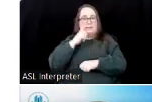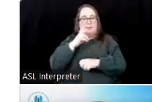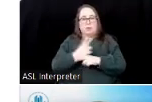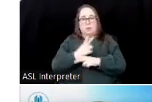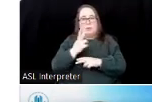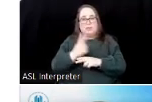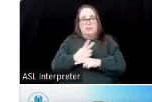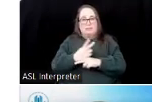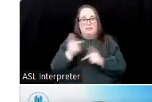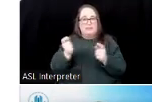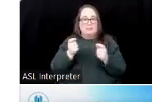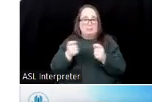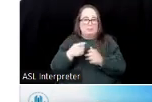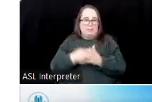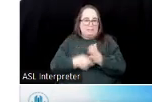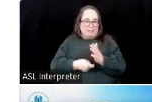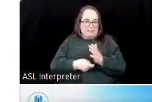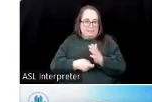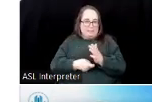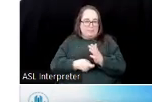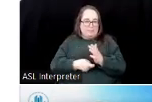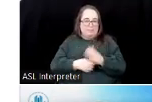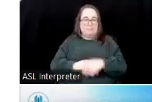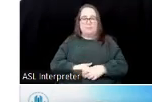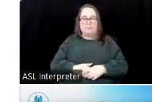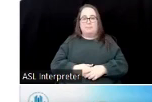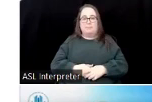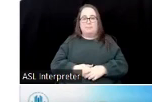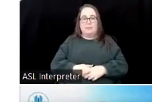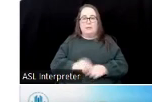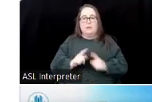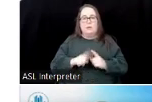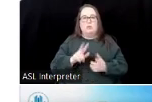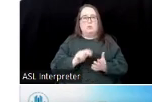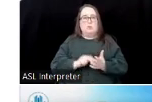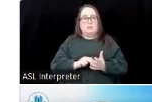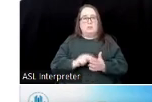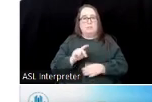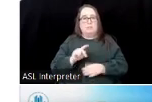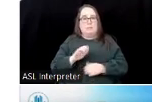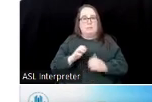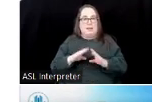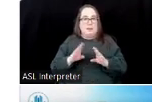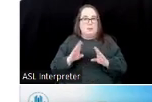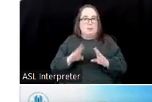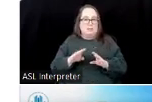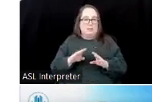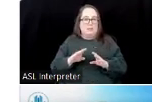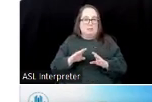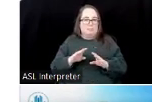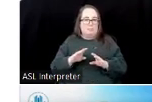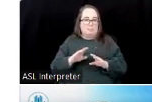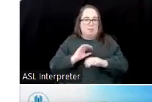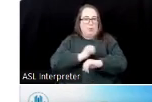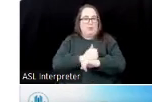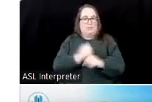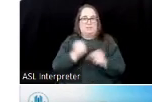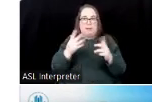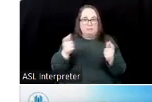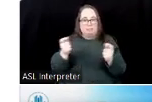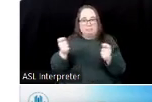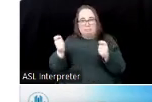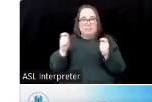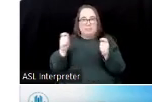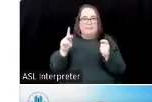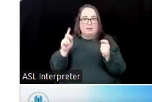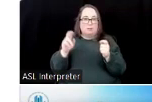of administrative fees to the roughly 3,000 or so public housing authorities, many of whom administer voucher